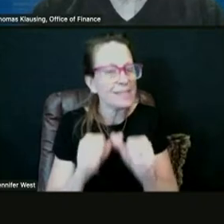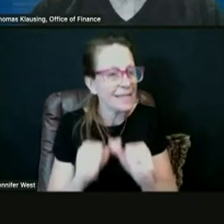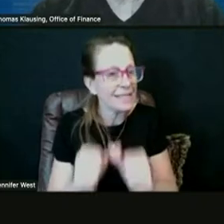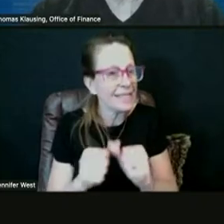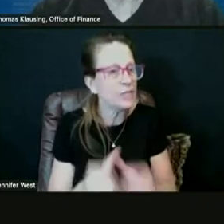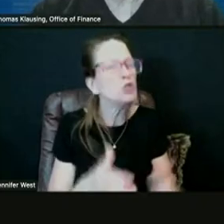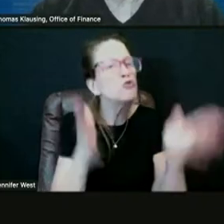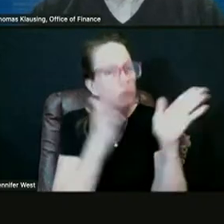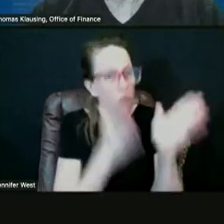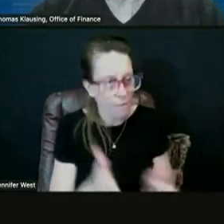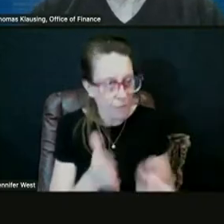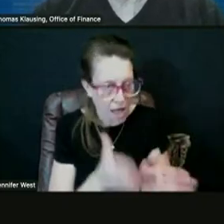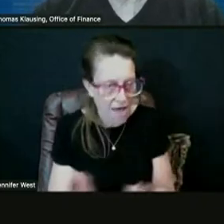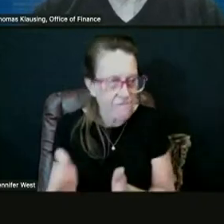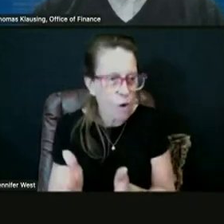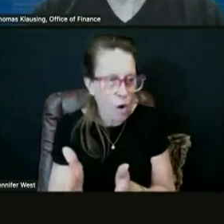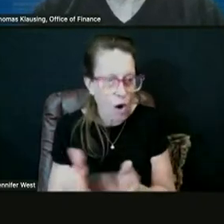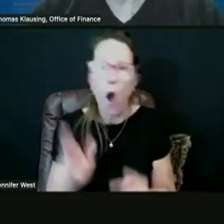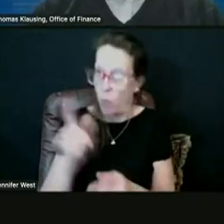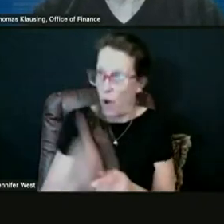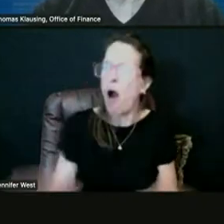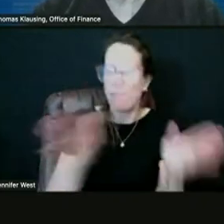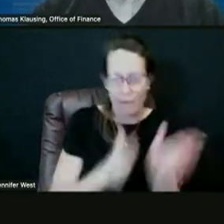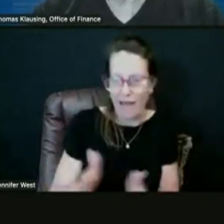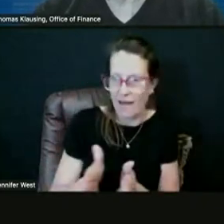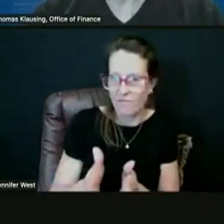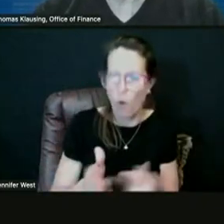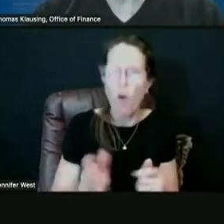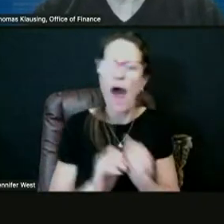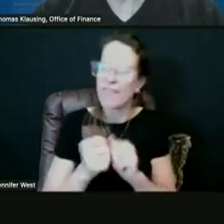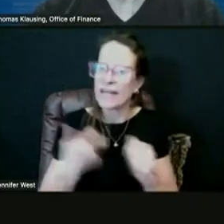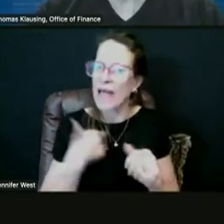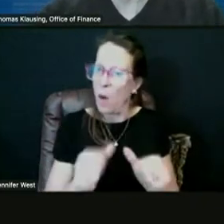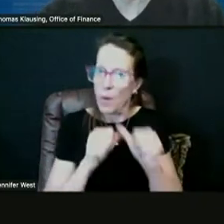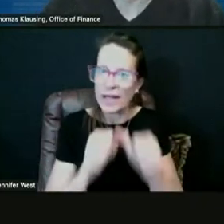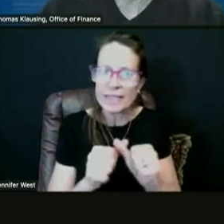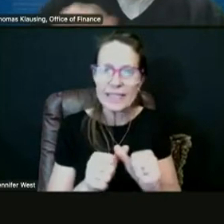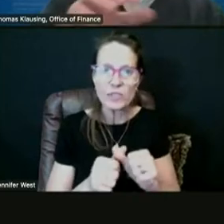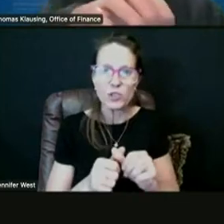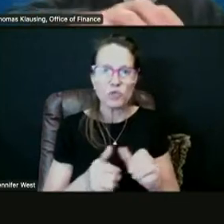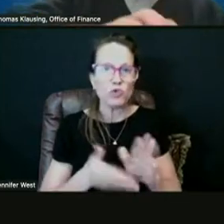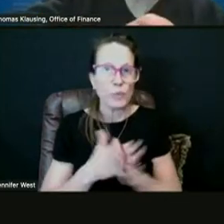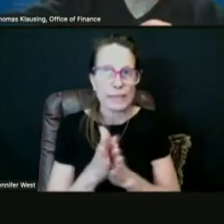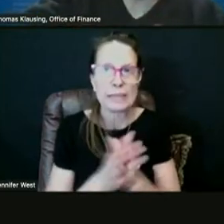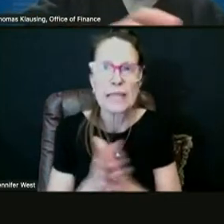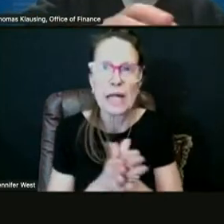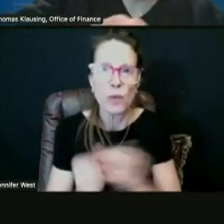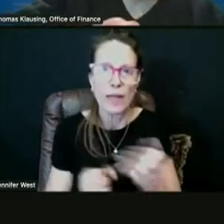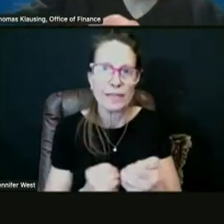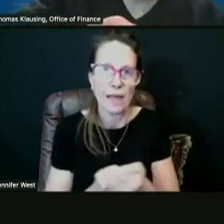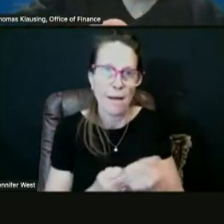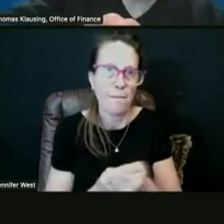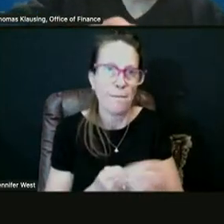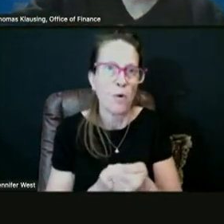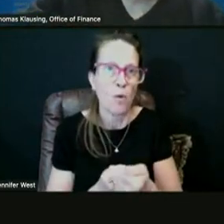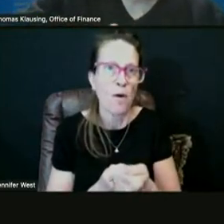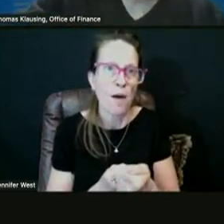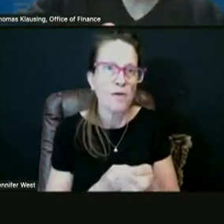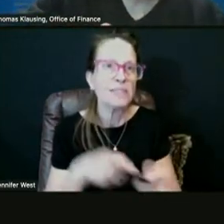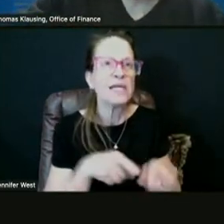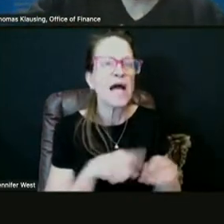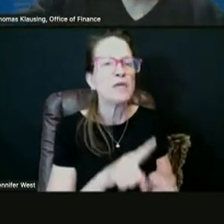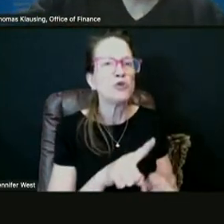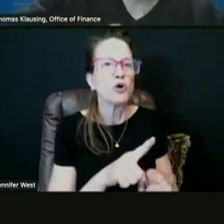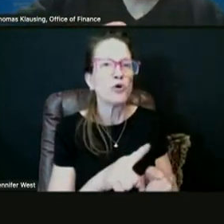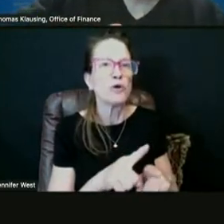plan for, which we are planning for, which is how we continue to accelerate and support. So even since Boost and during